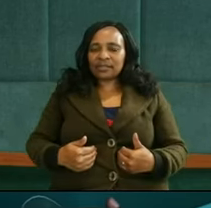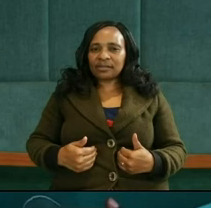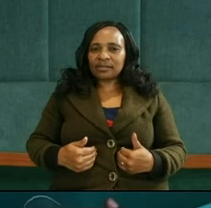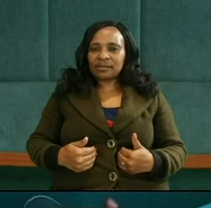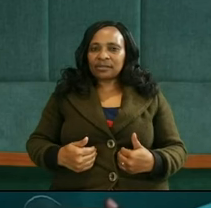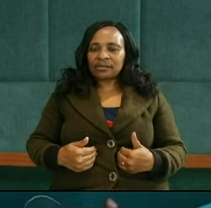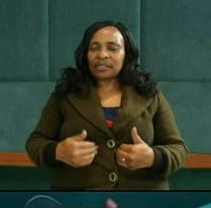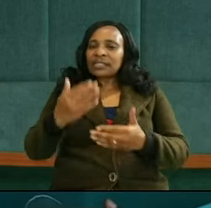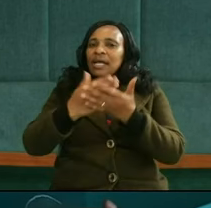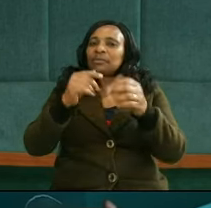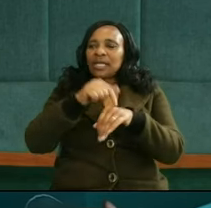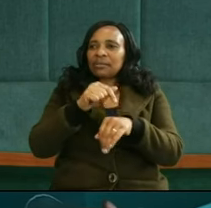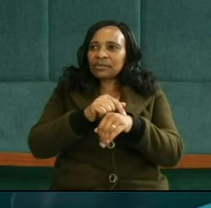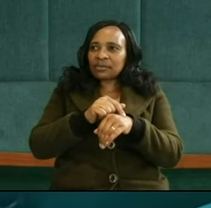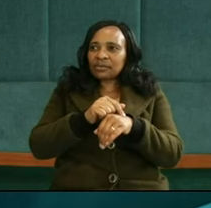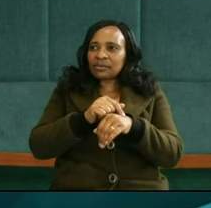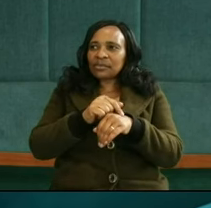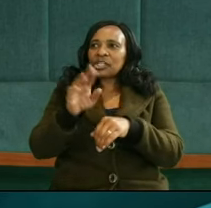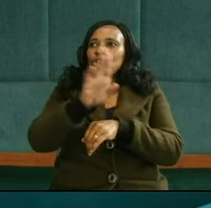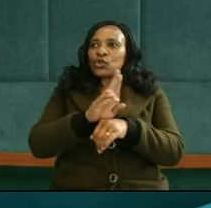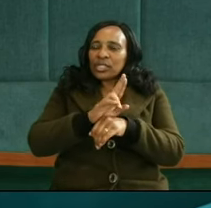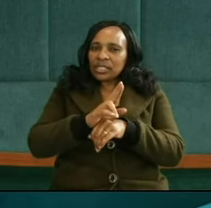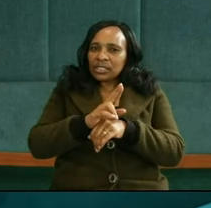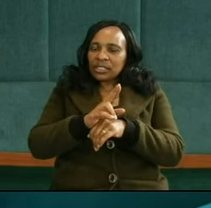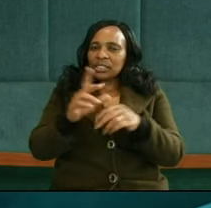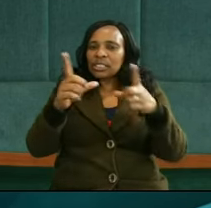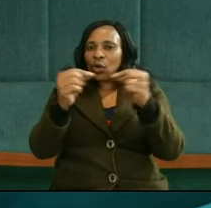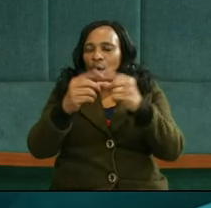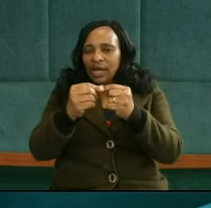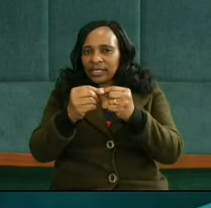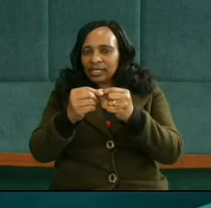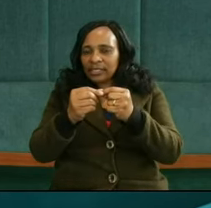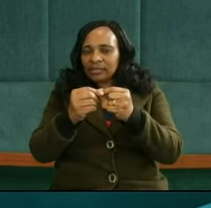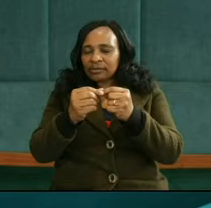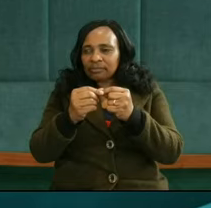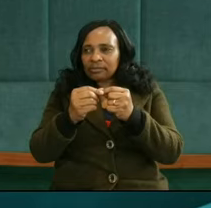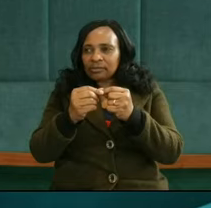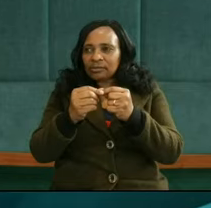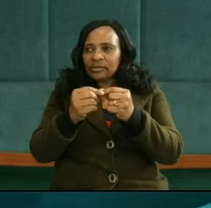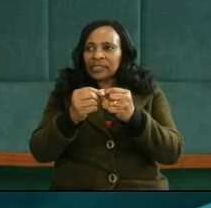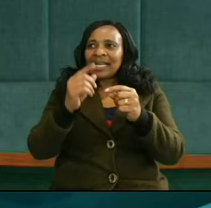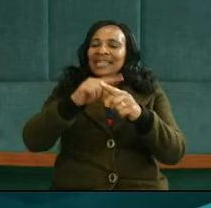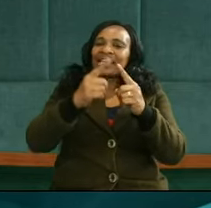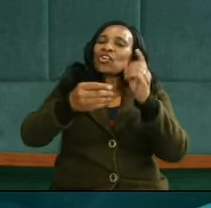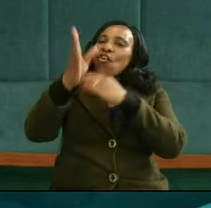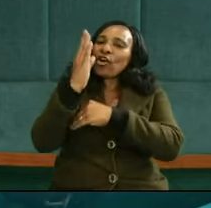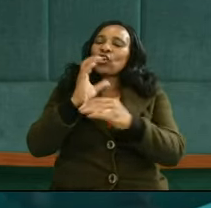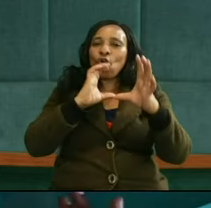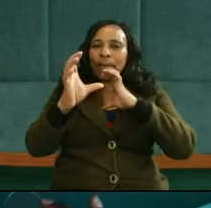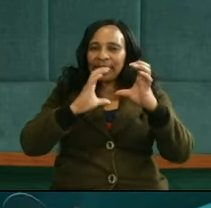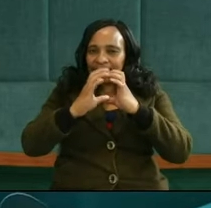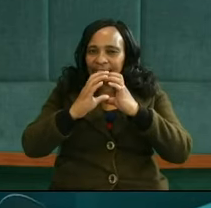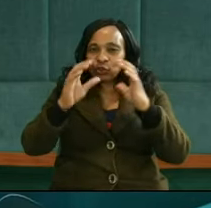them. Sometimes he uses the word that is printed, the printed pages. And he does communicate and reach